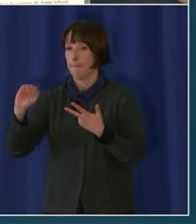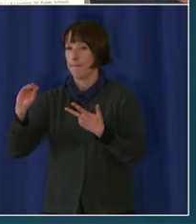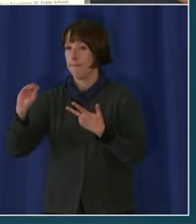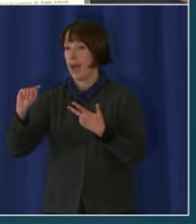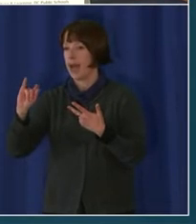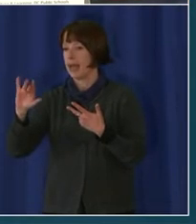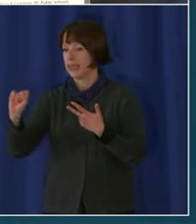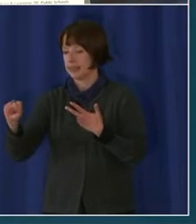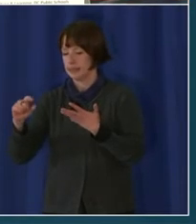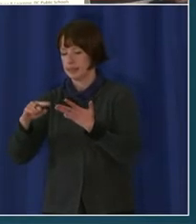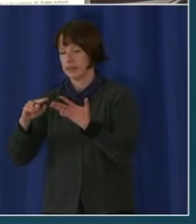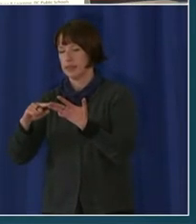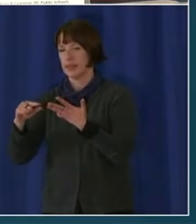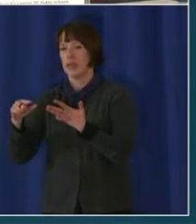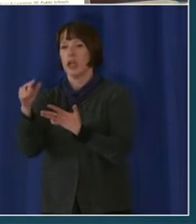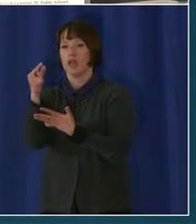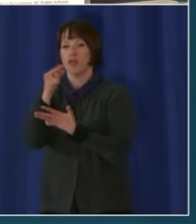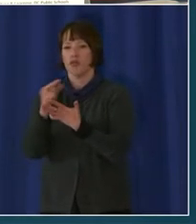design.